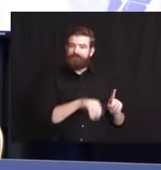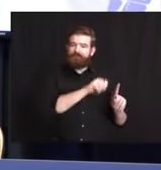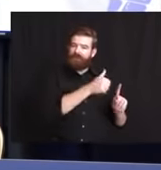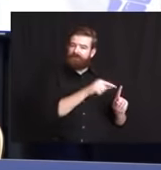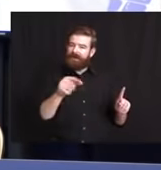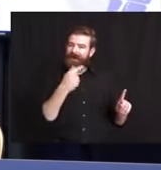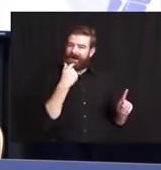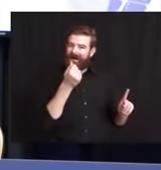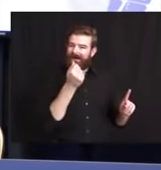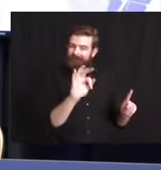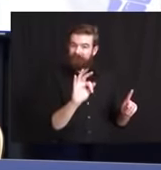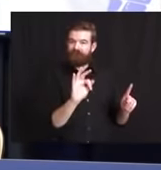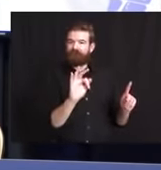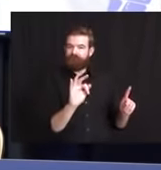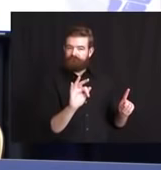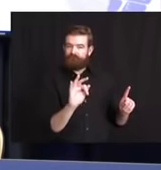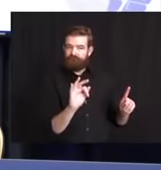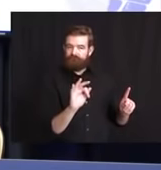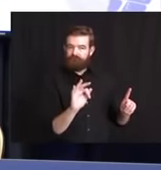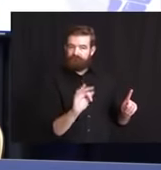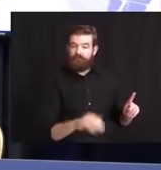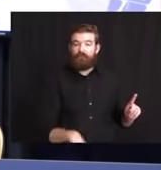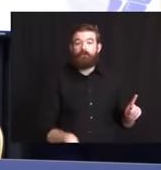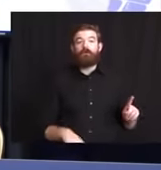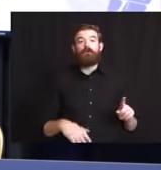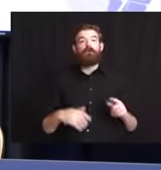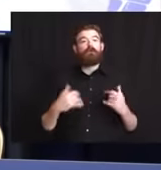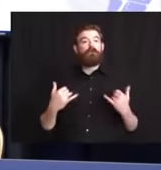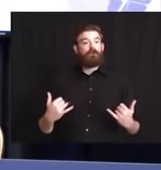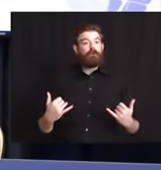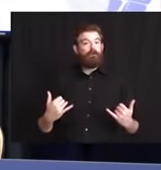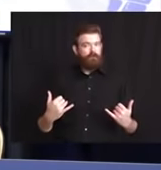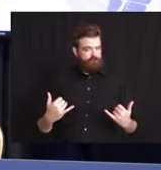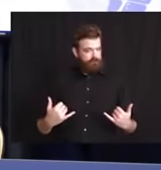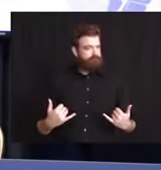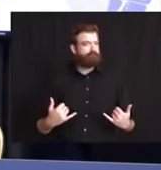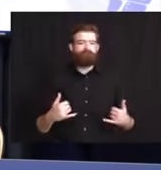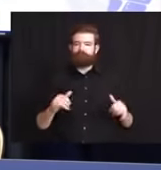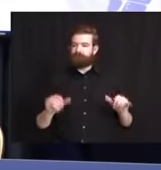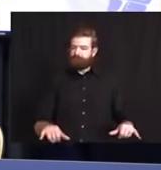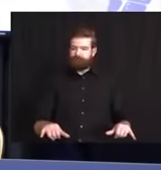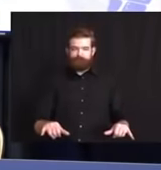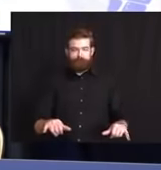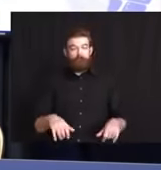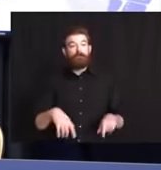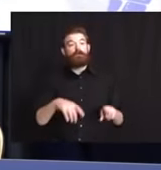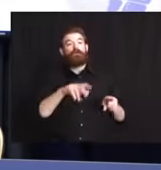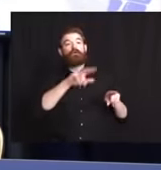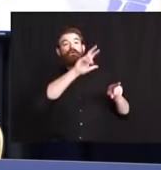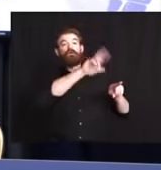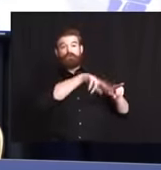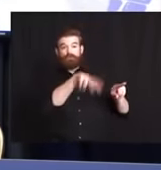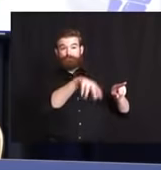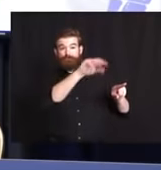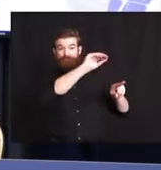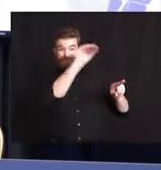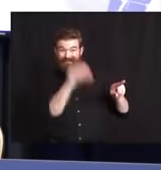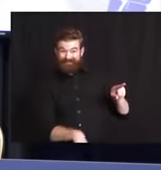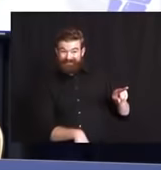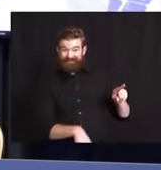Today's cases are following the same trend, with more than 33% of the new cases among 18